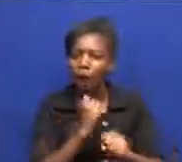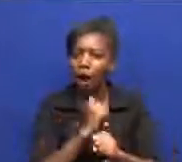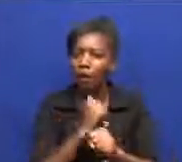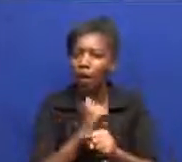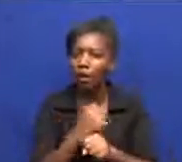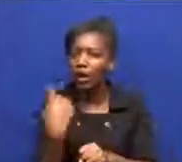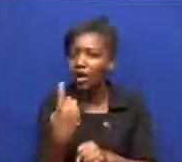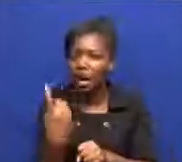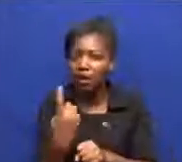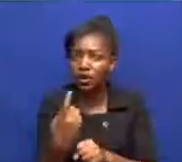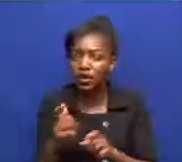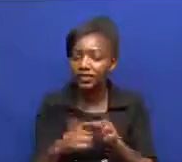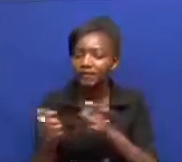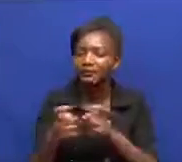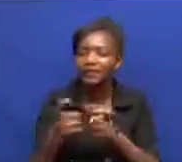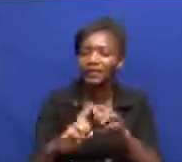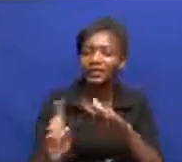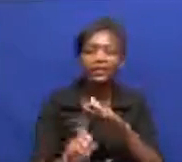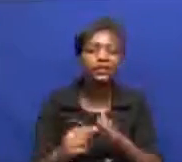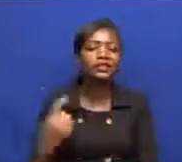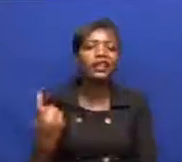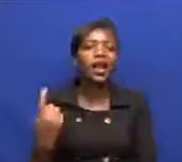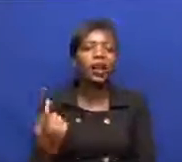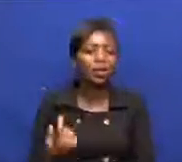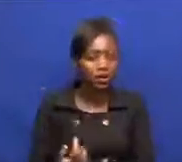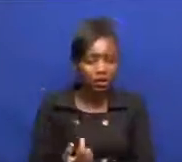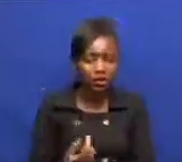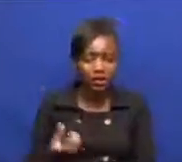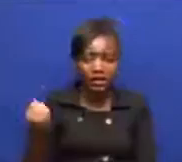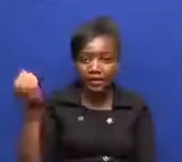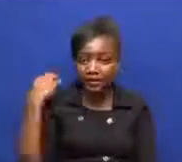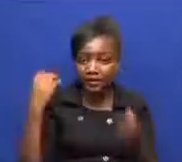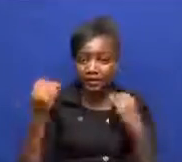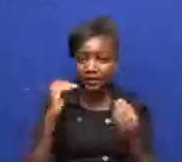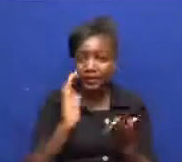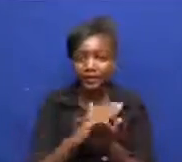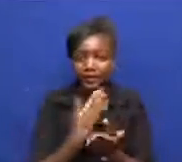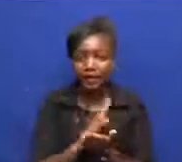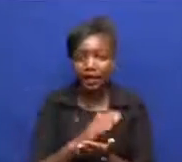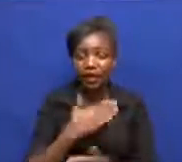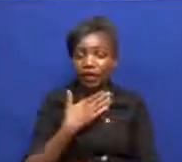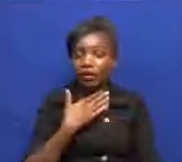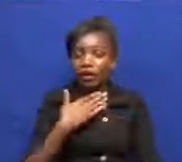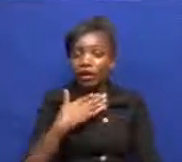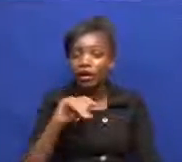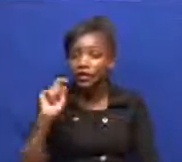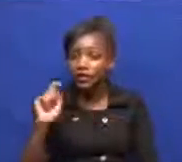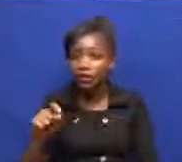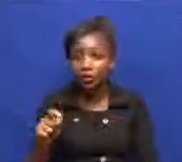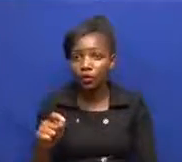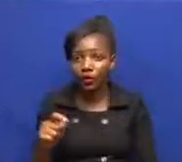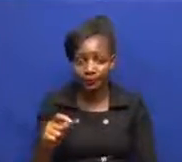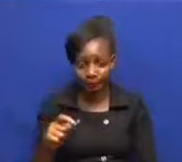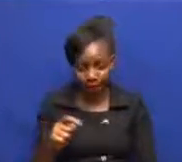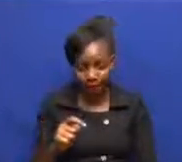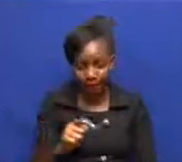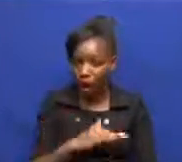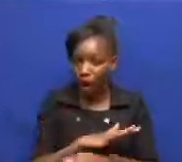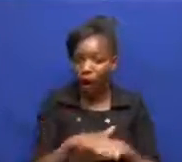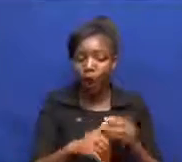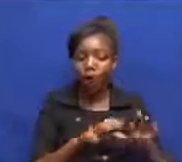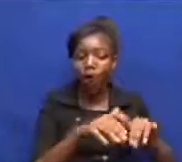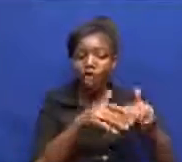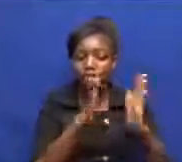the Ministry of Agriculture. The tea sector requires holistic reform that not only target the smallholder farmers